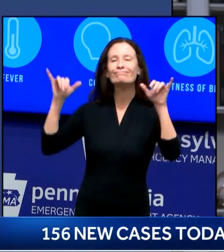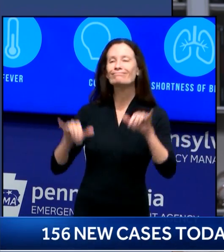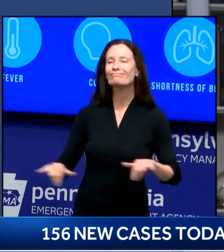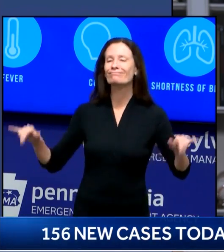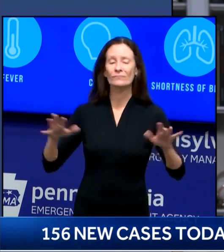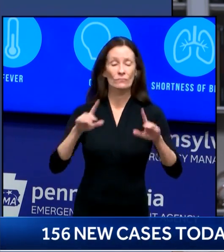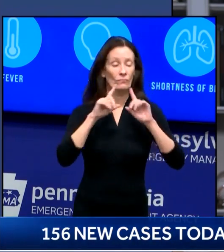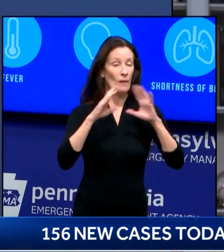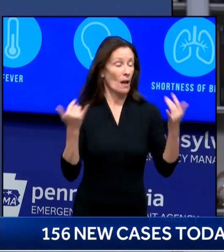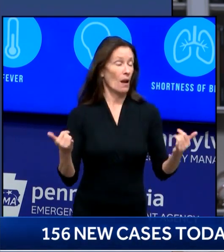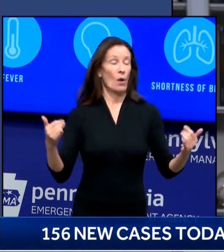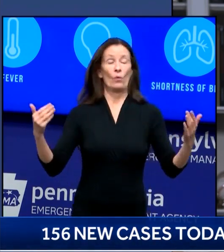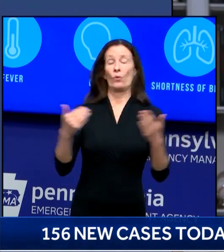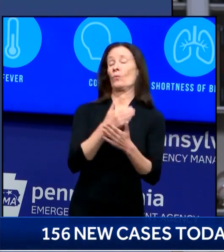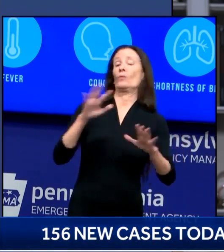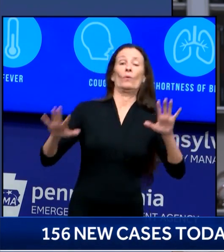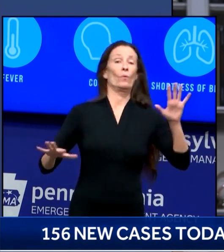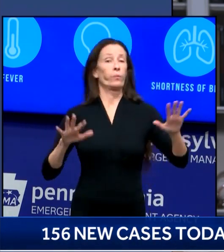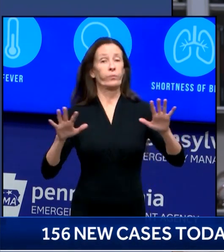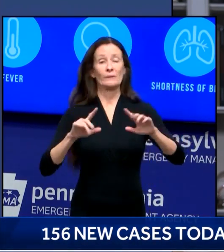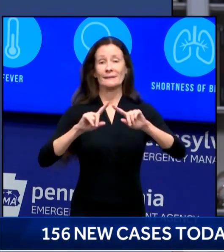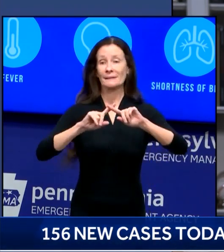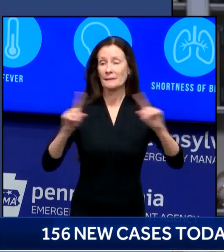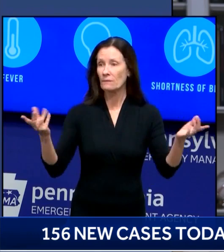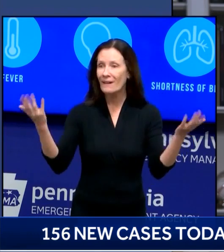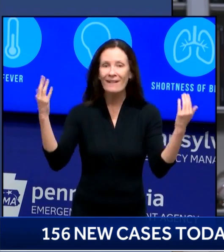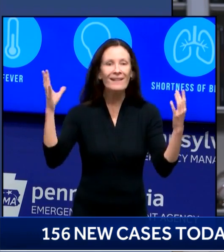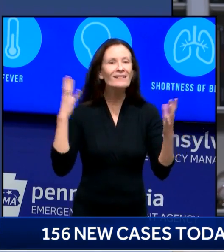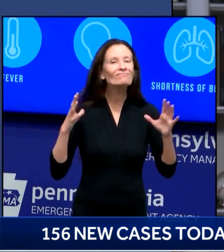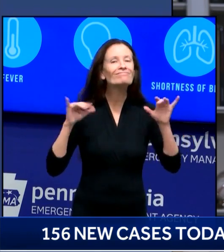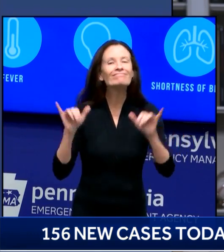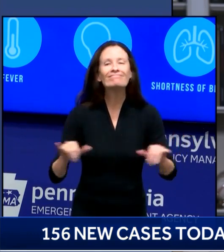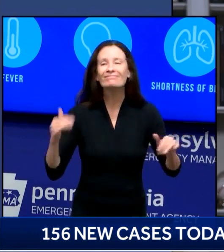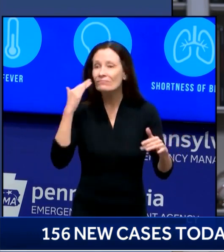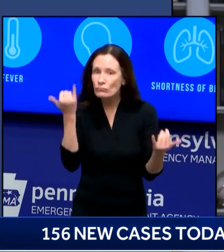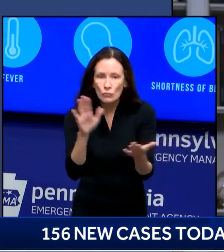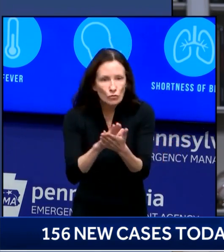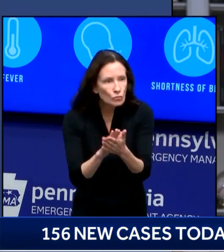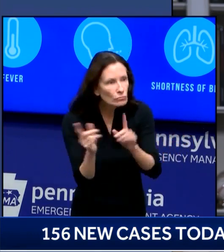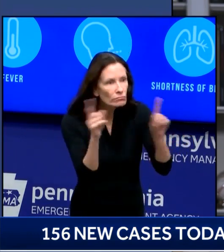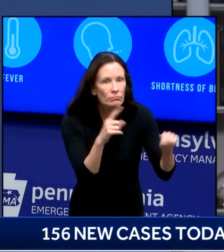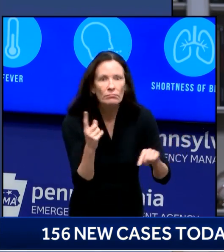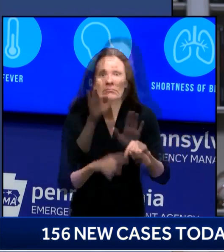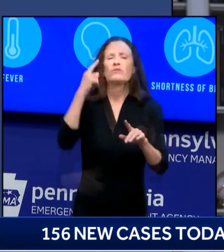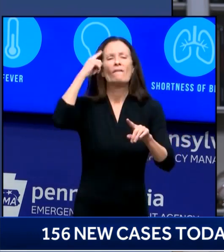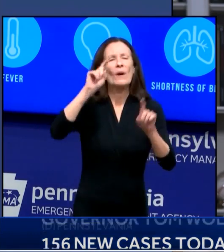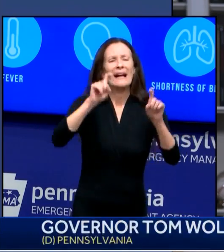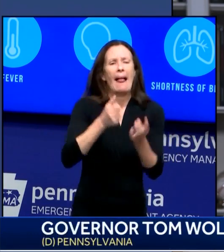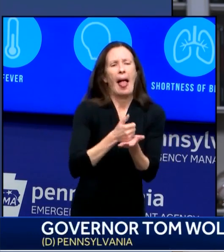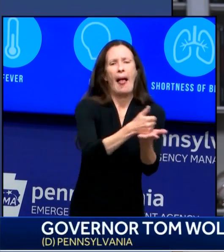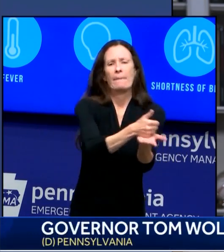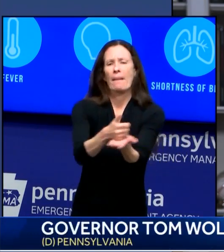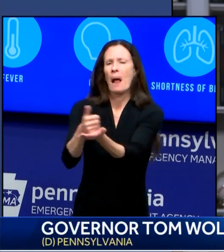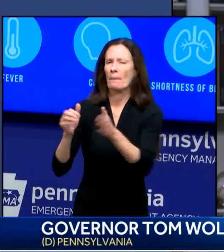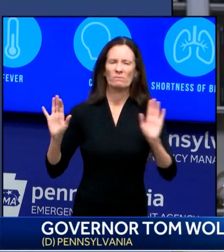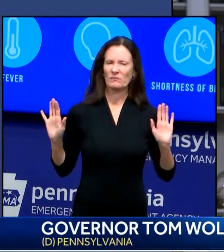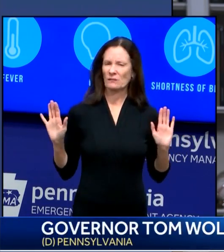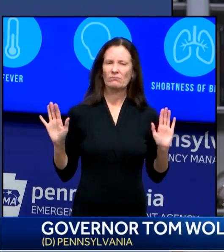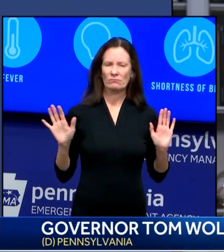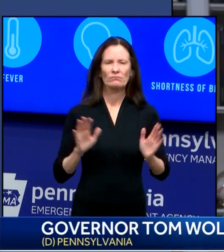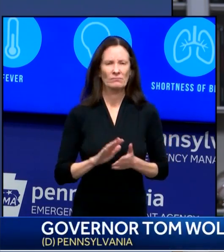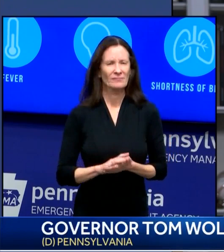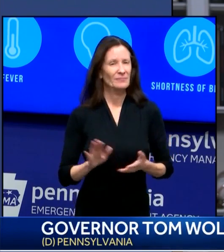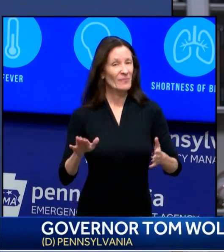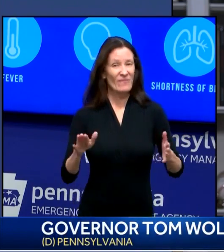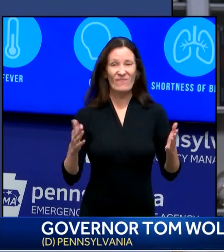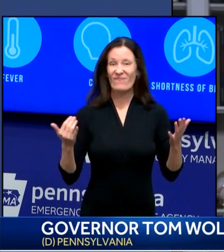like going to the grocery store or pharmacy. The governor acknowledged the impact his decision will have. I won't pretend that things will not